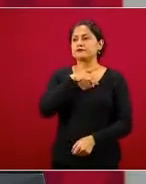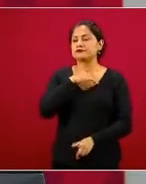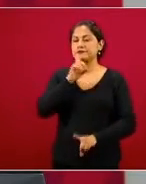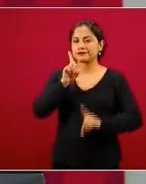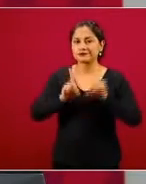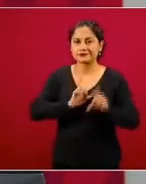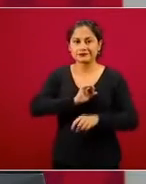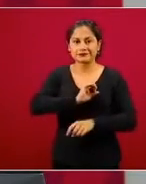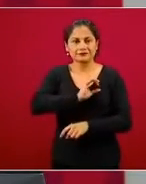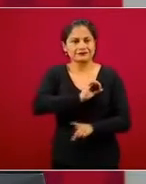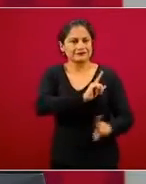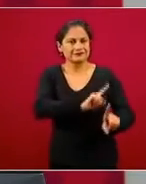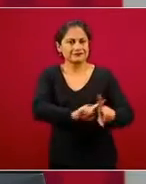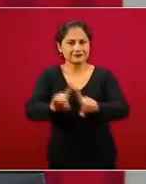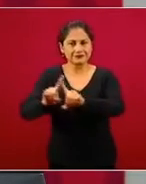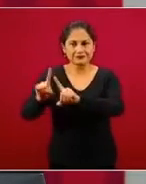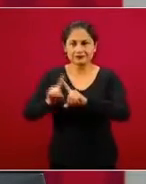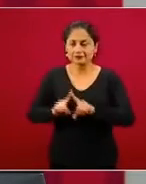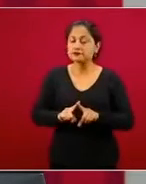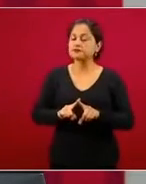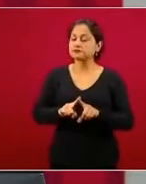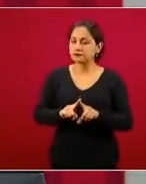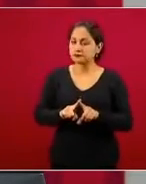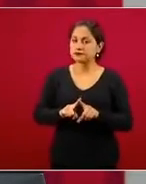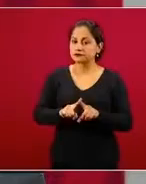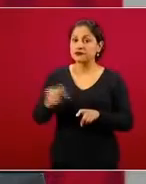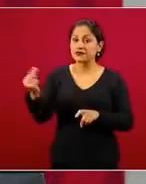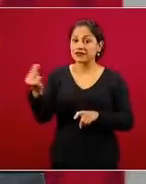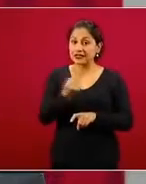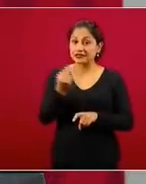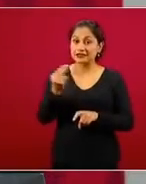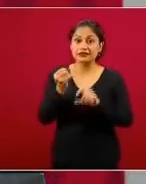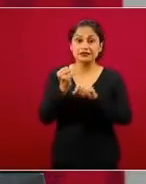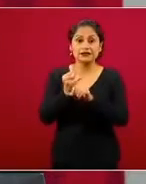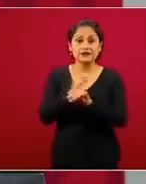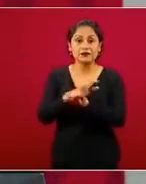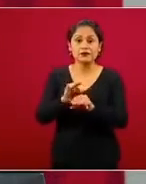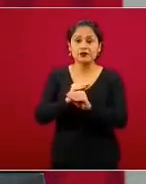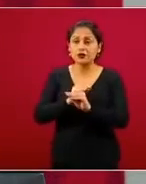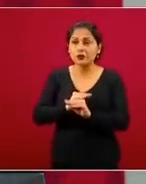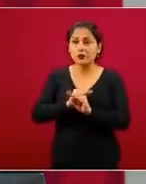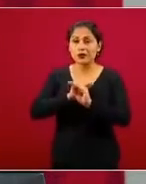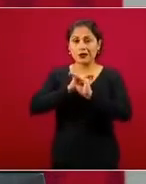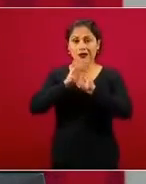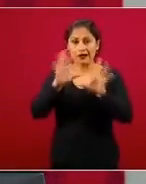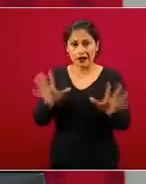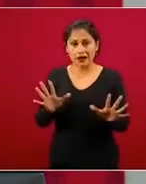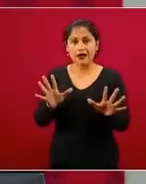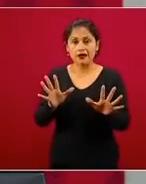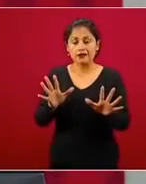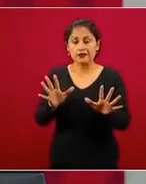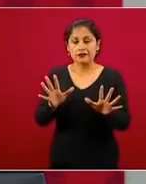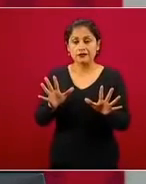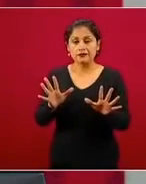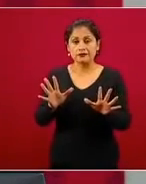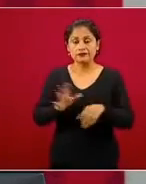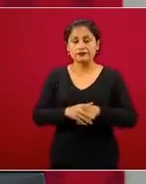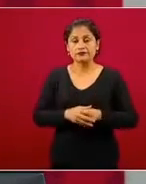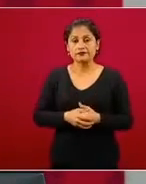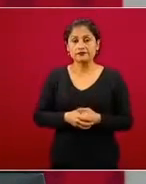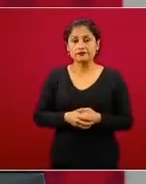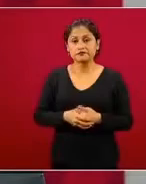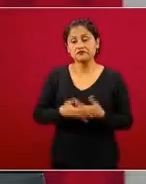During a crisis like this, it is more than natural that to have all sorts of unexpected